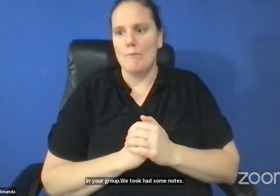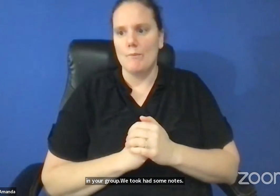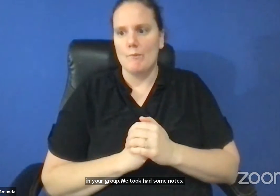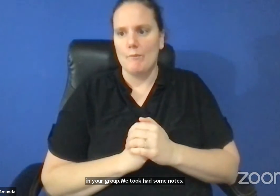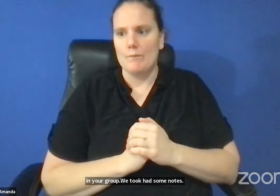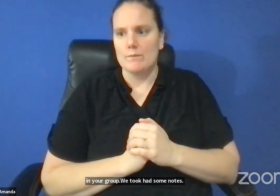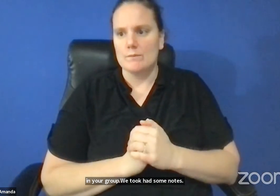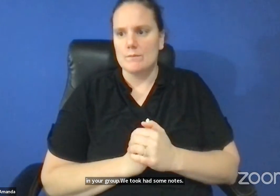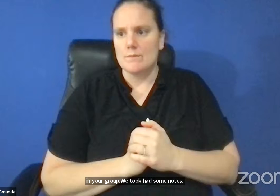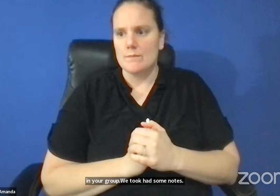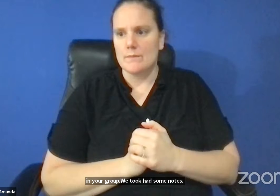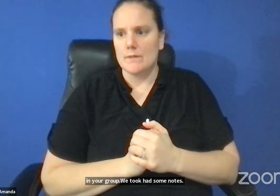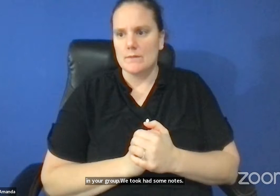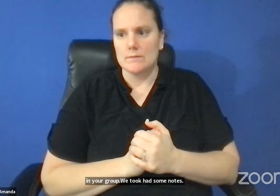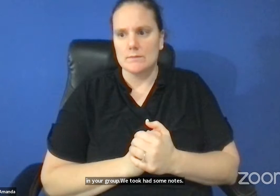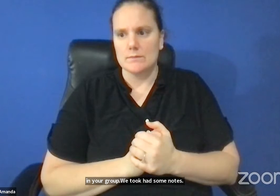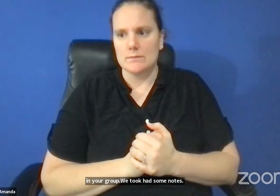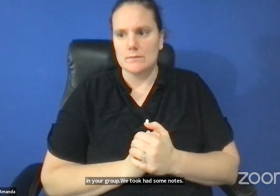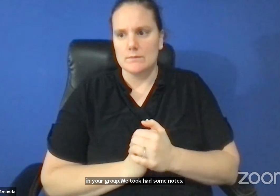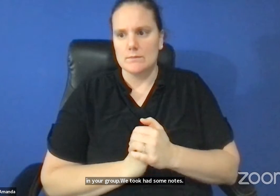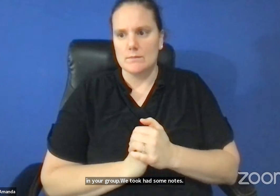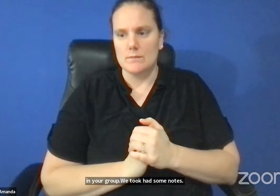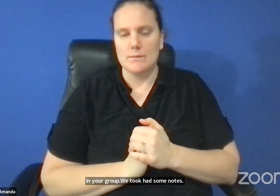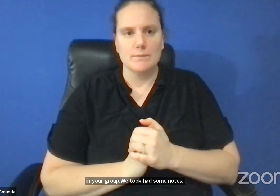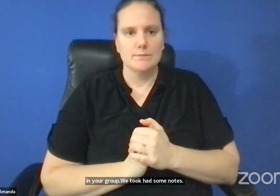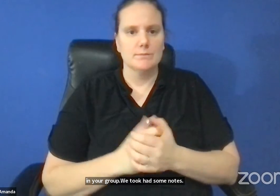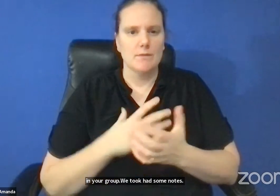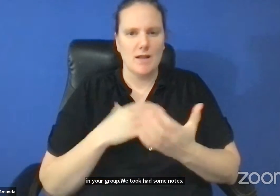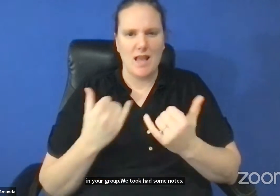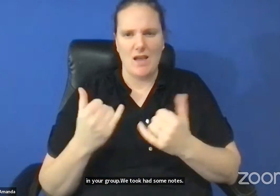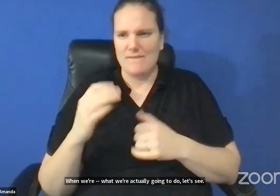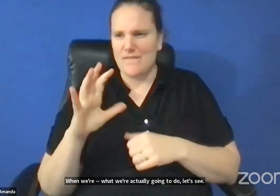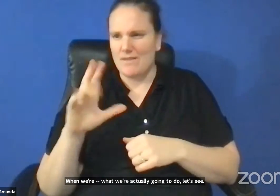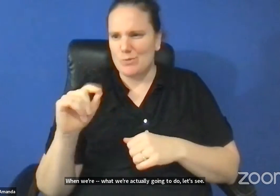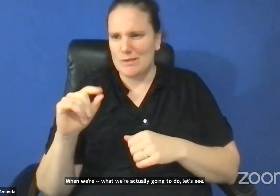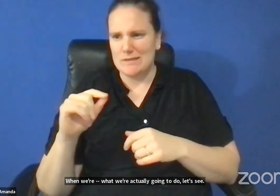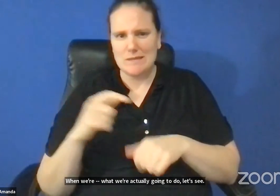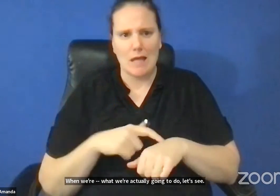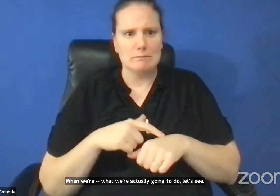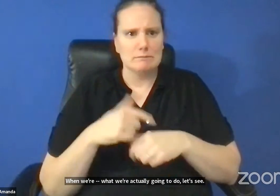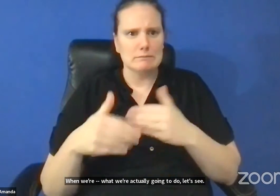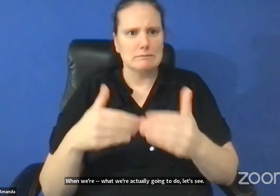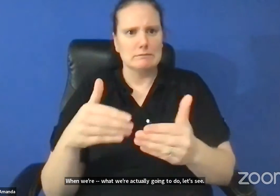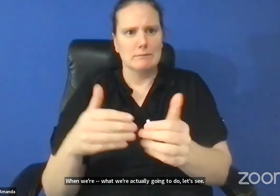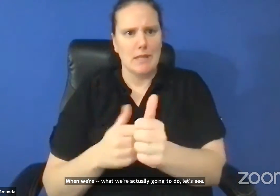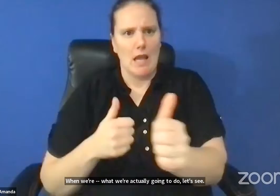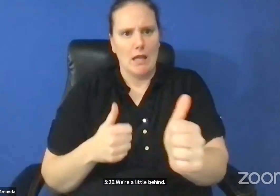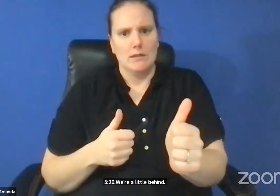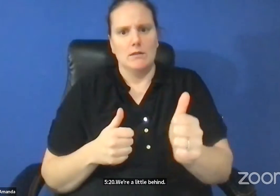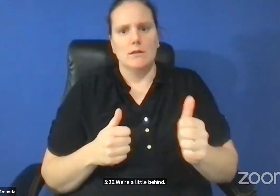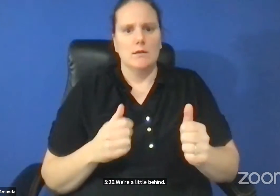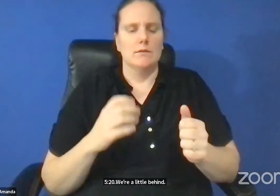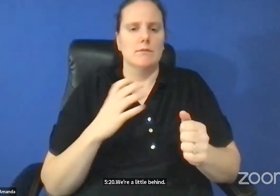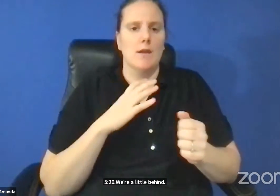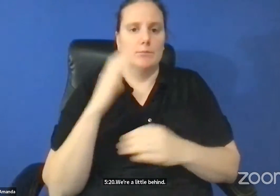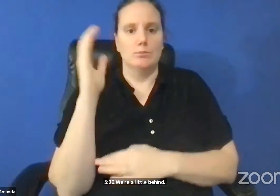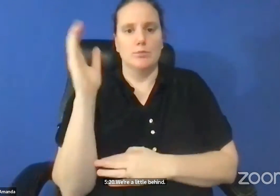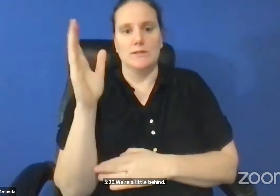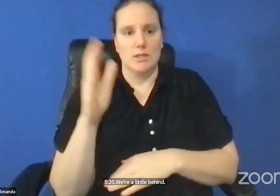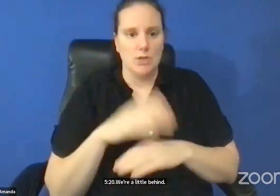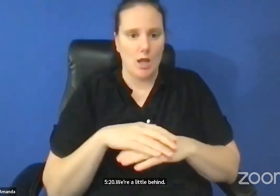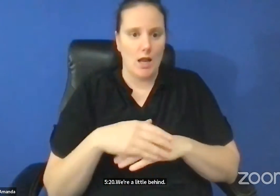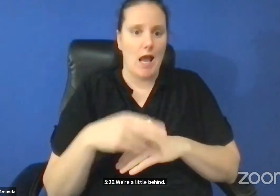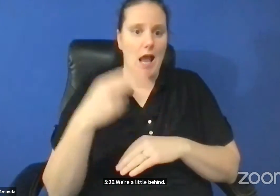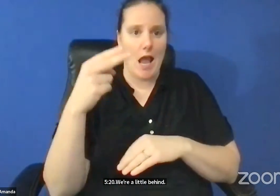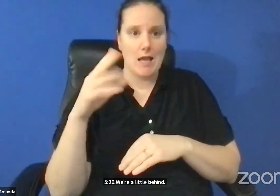What we're actually going to do is, let's see, 5:20, we're a little behind. We're going to do a presentation on high